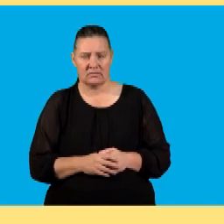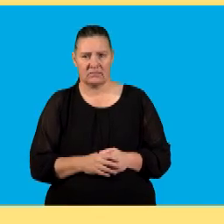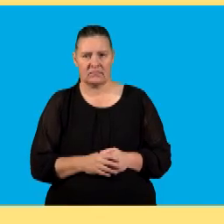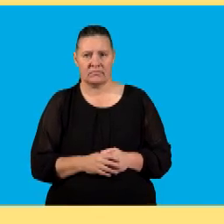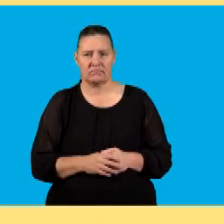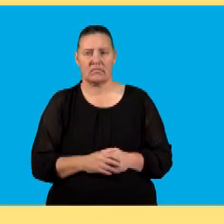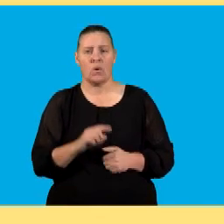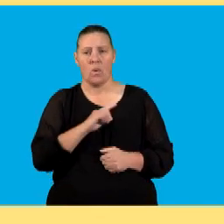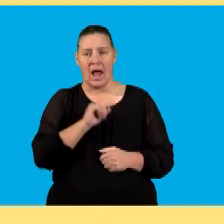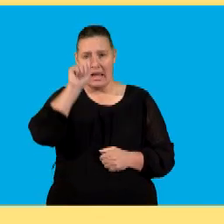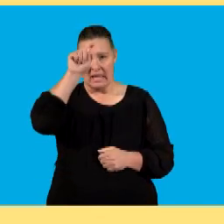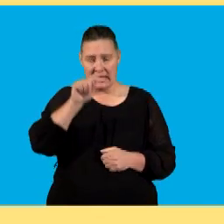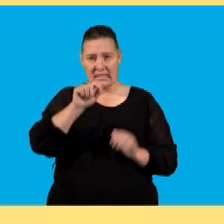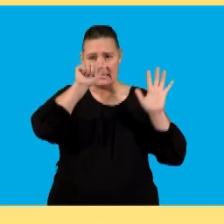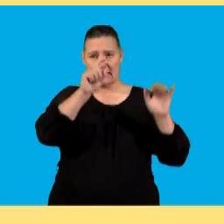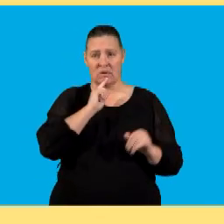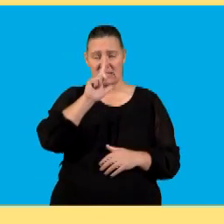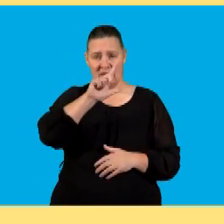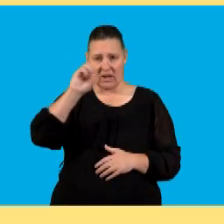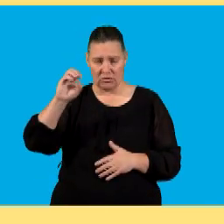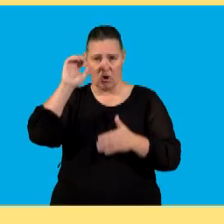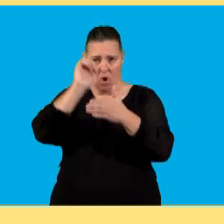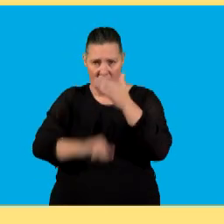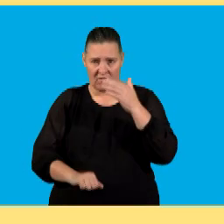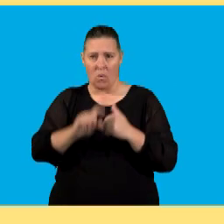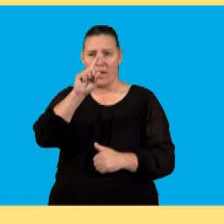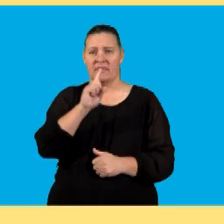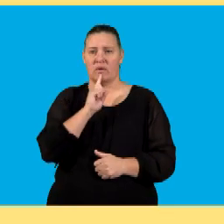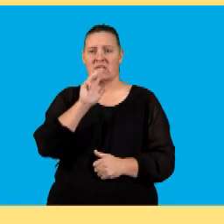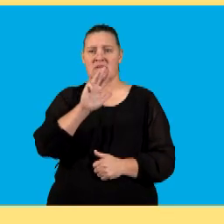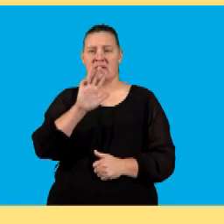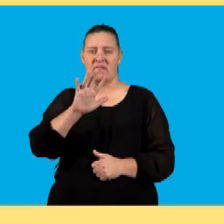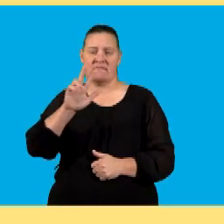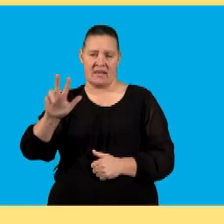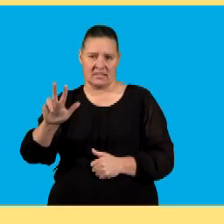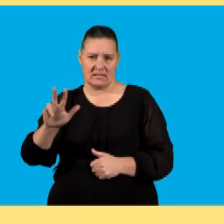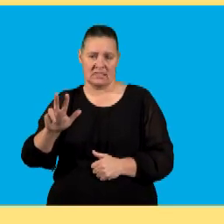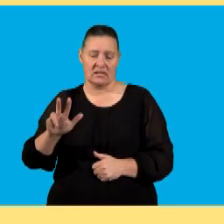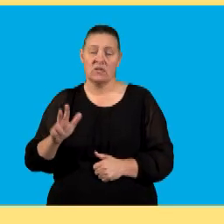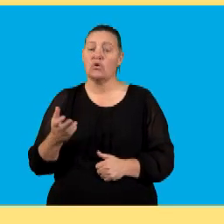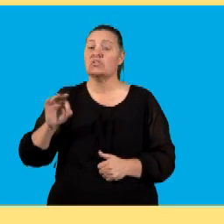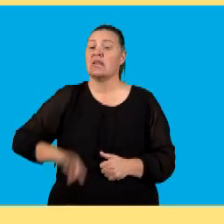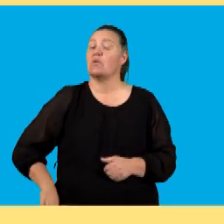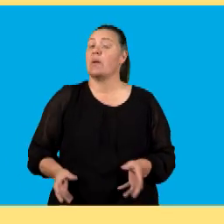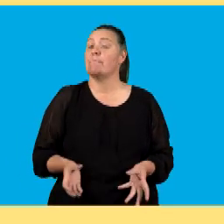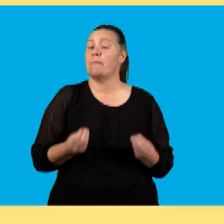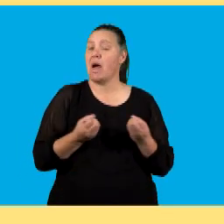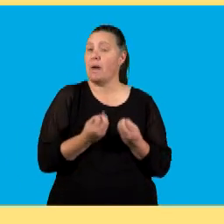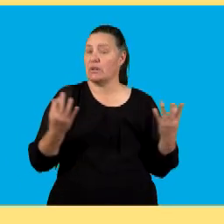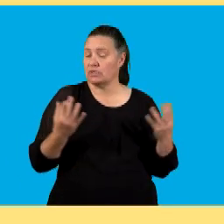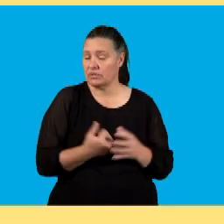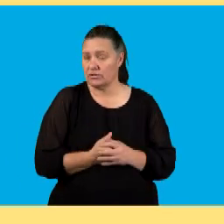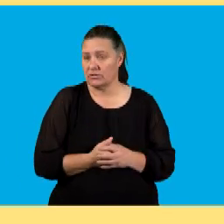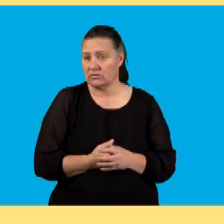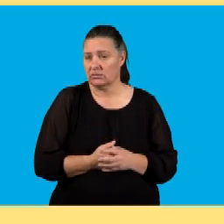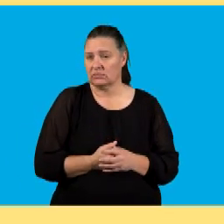1,958. Remember, you are subtracting that. That is deductions. So you say